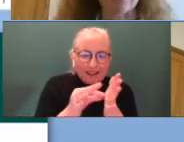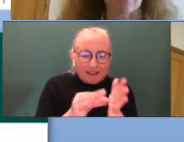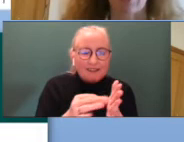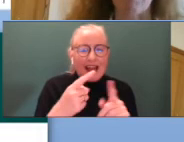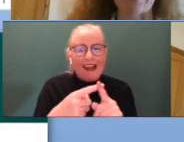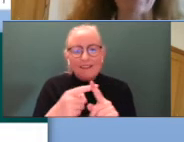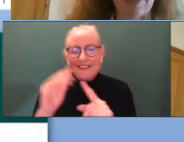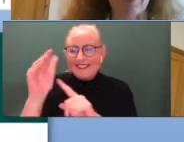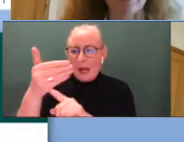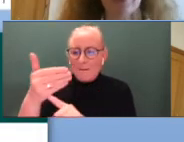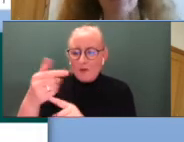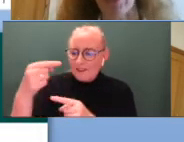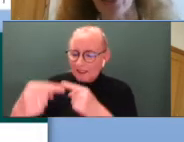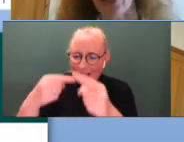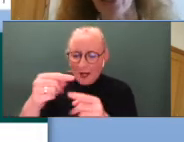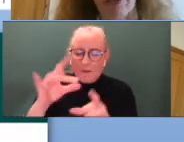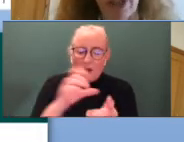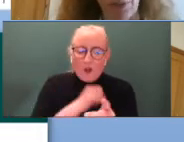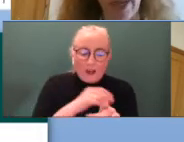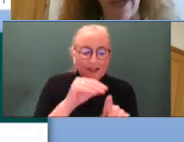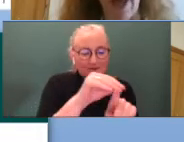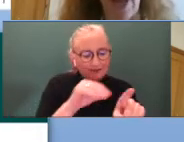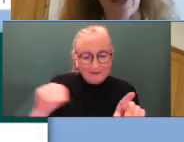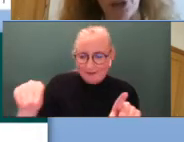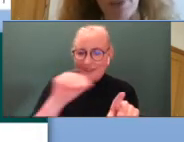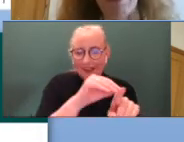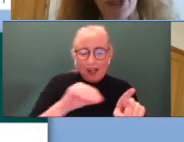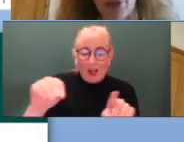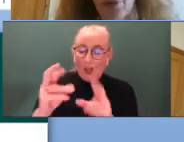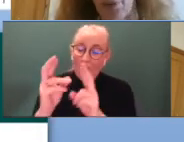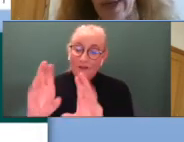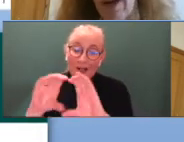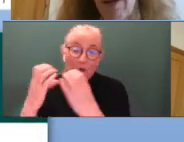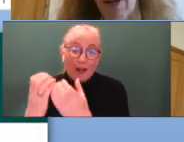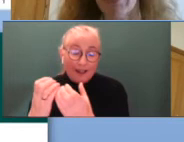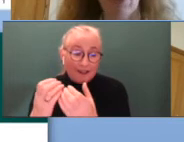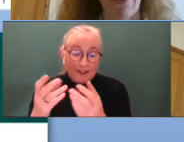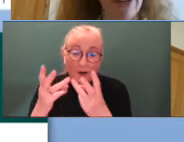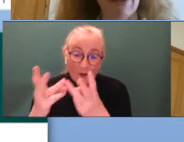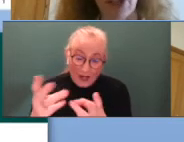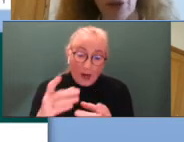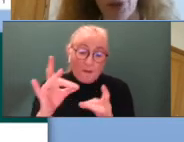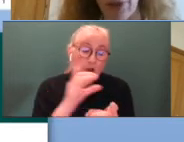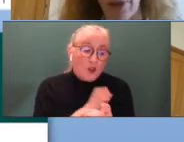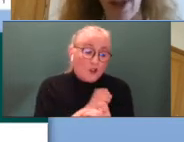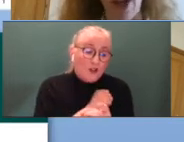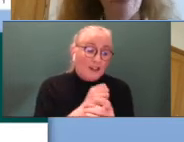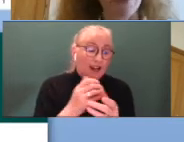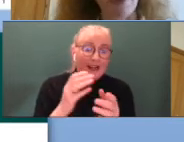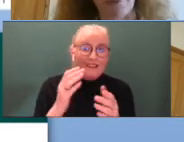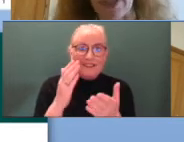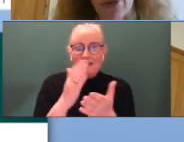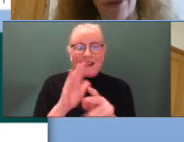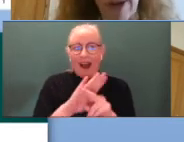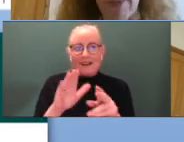it's enabling decongregation in the right way, and to make sure that we are cutting off any kind of disruption.